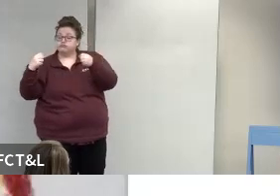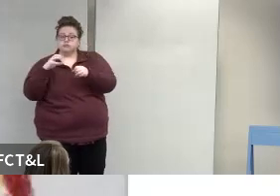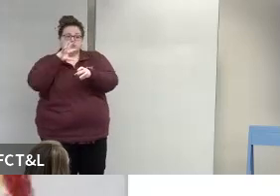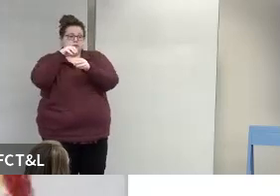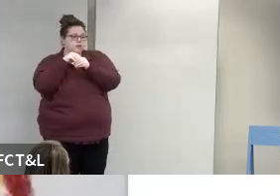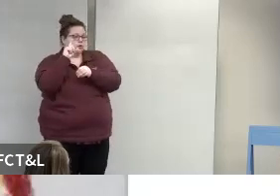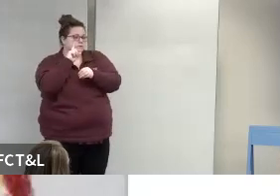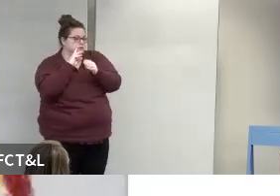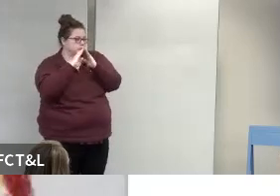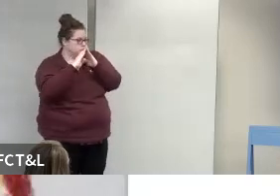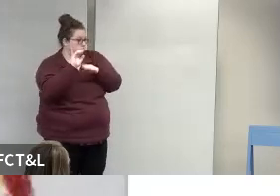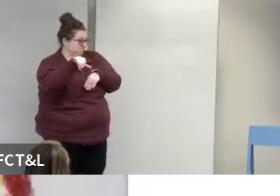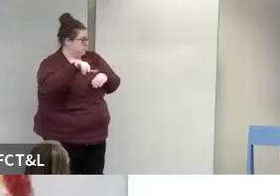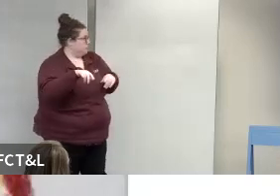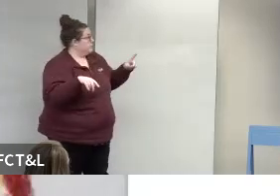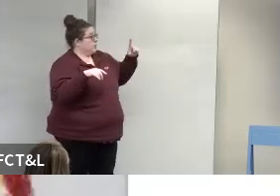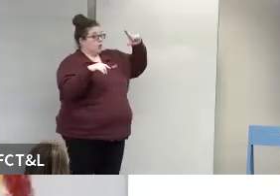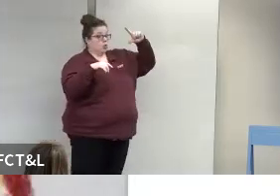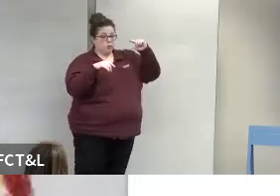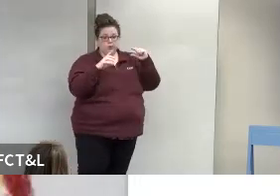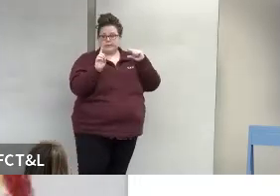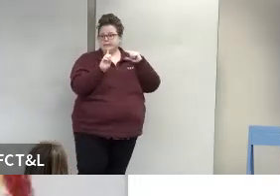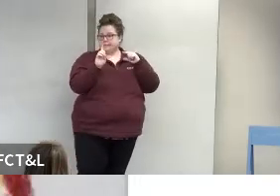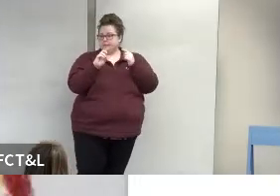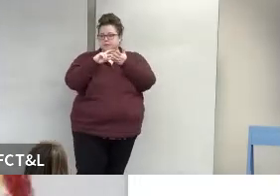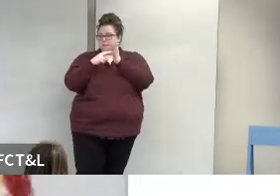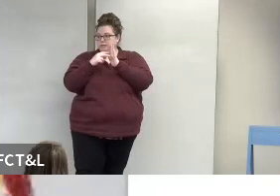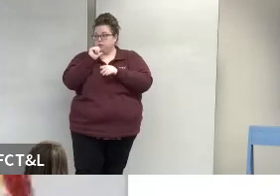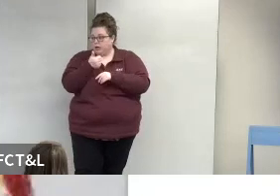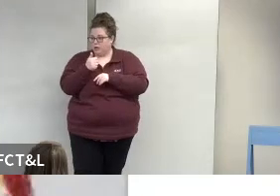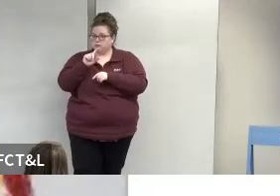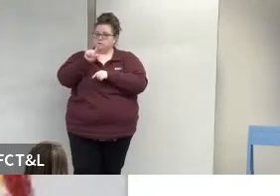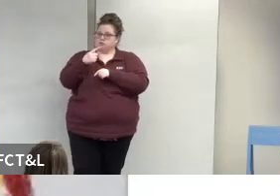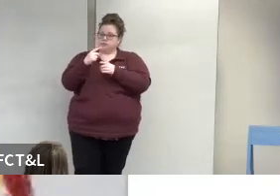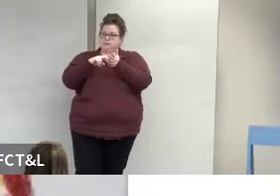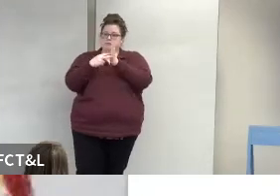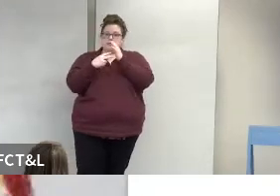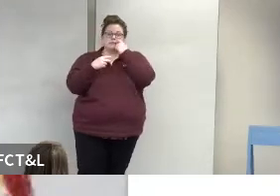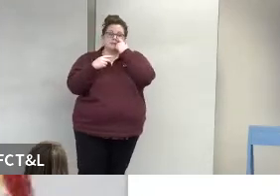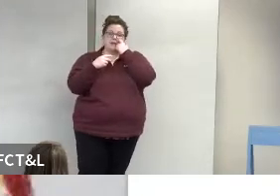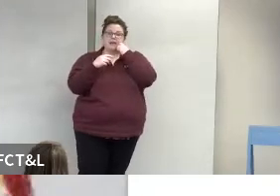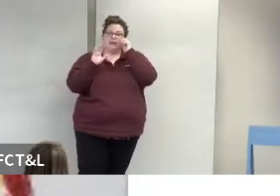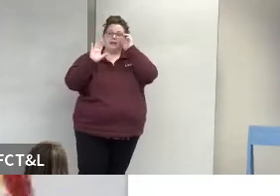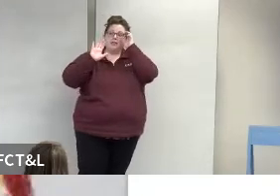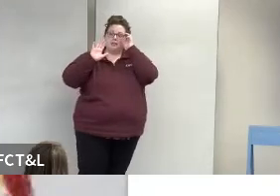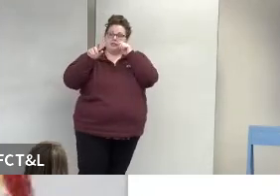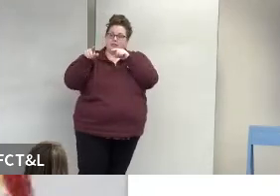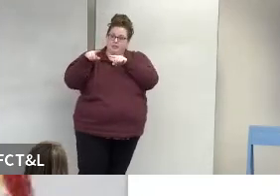deaf community who use American Sign Language as their form of communication. The lower D deaf are those who do not.